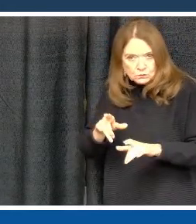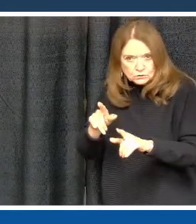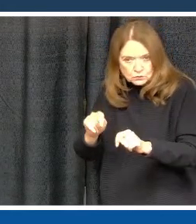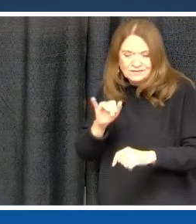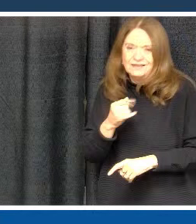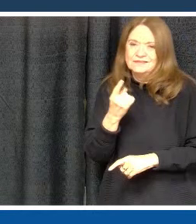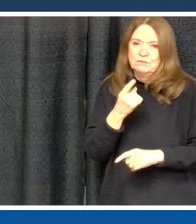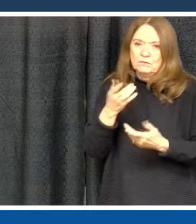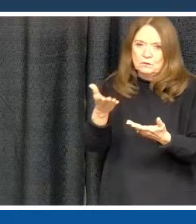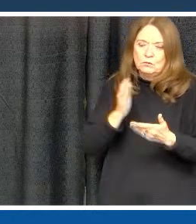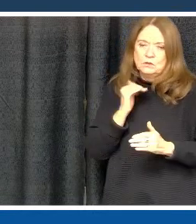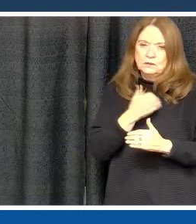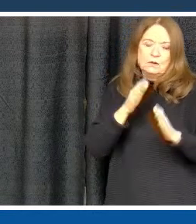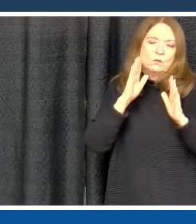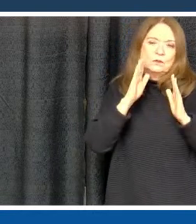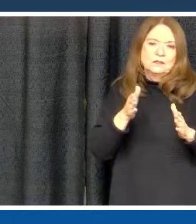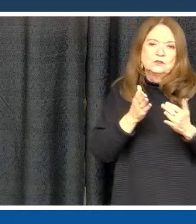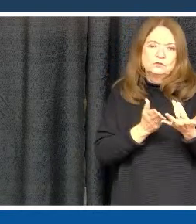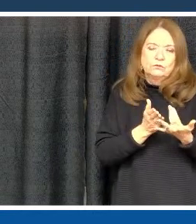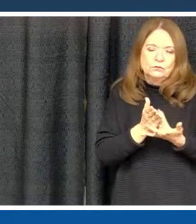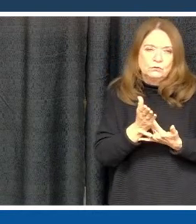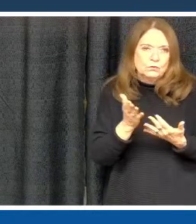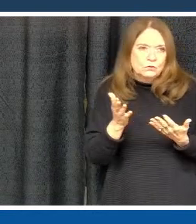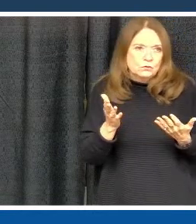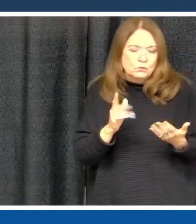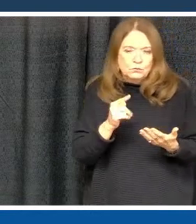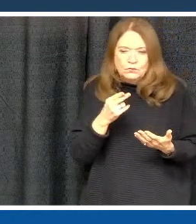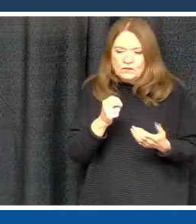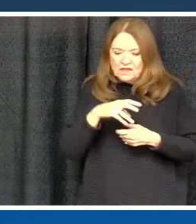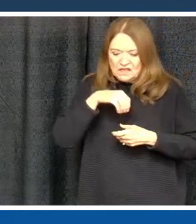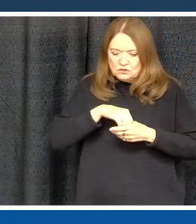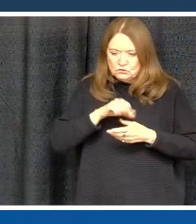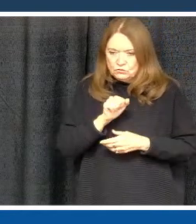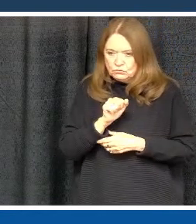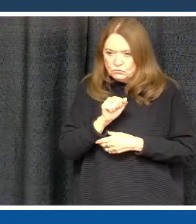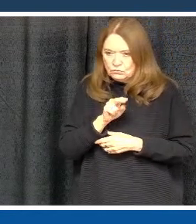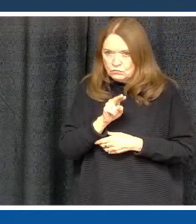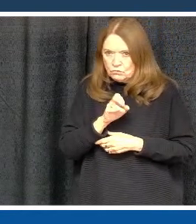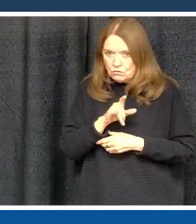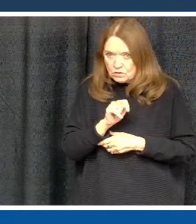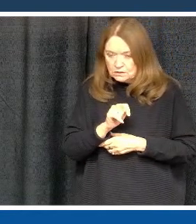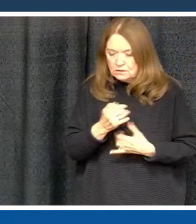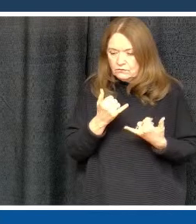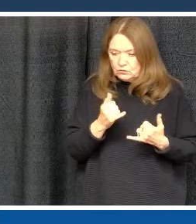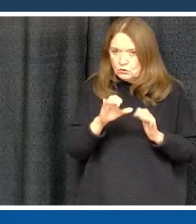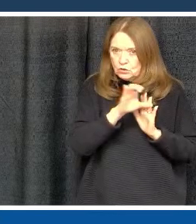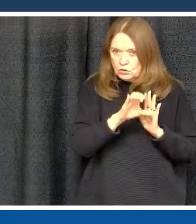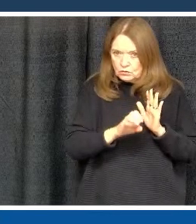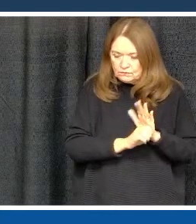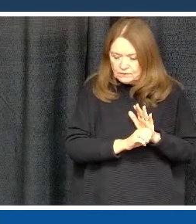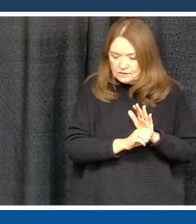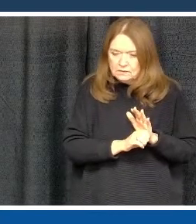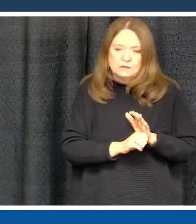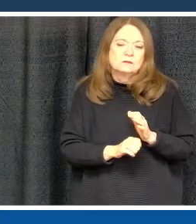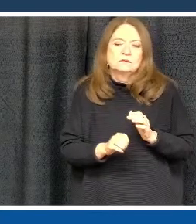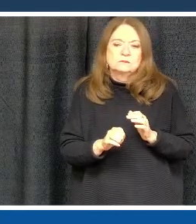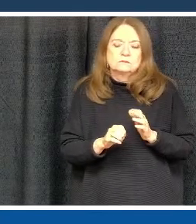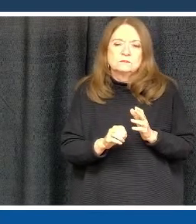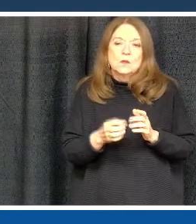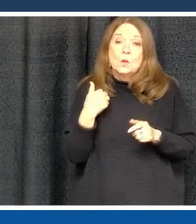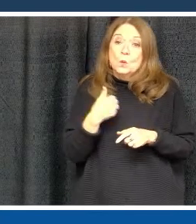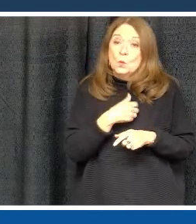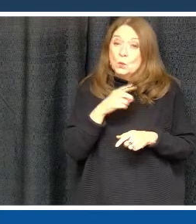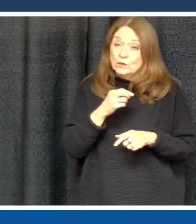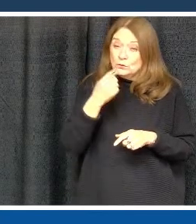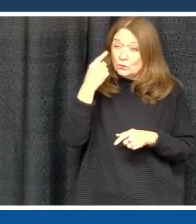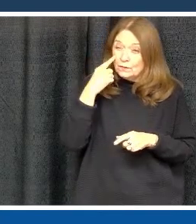that was brought to our attention through the internal audit of the current Code of Ethics. We do think